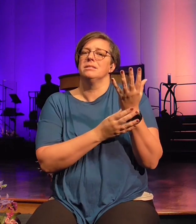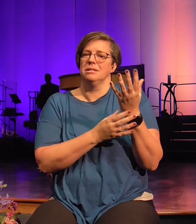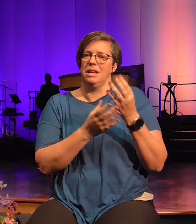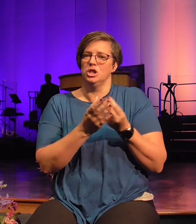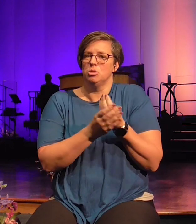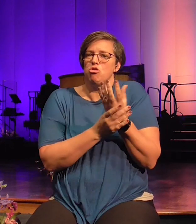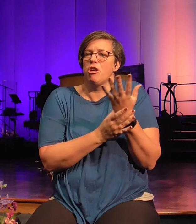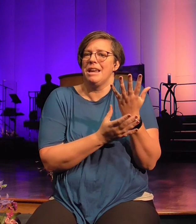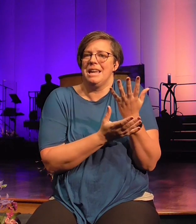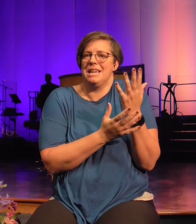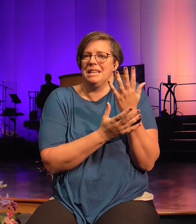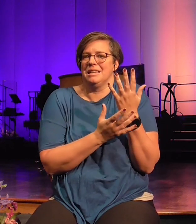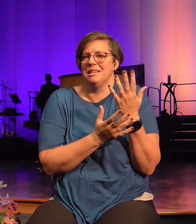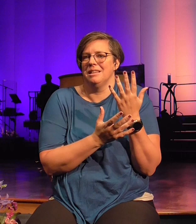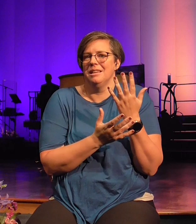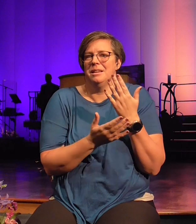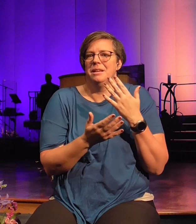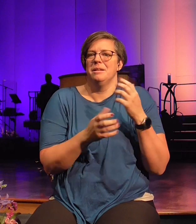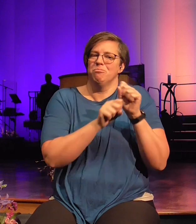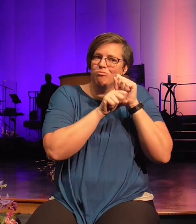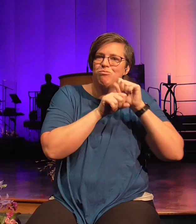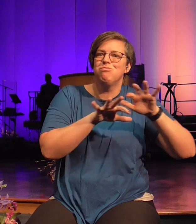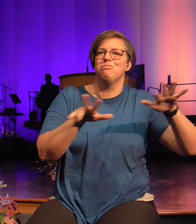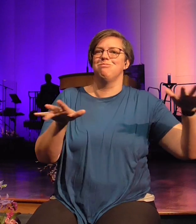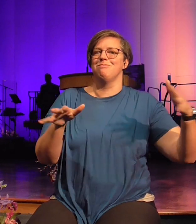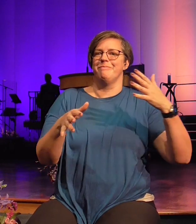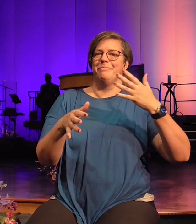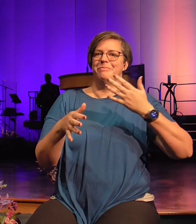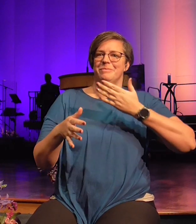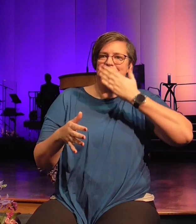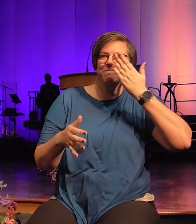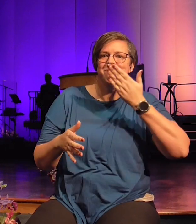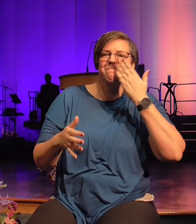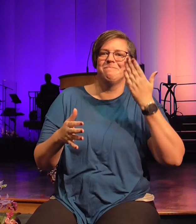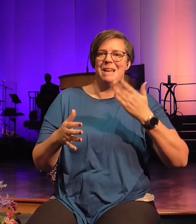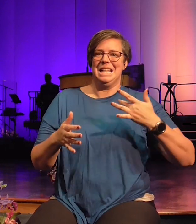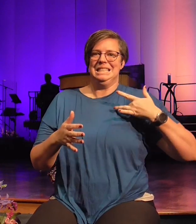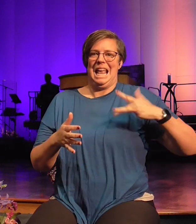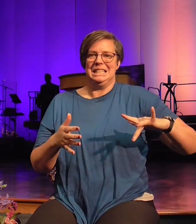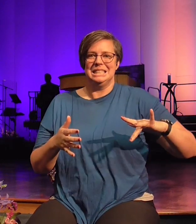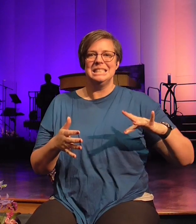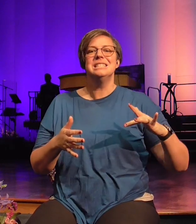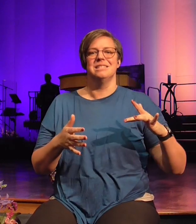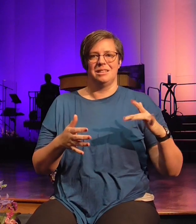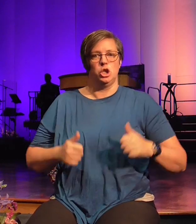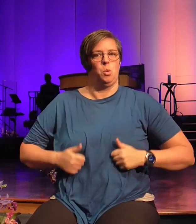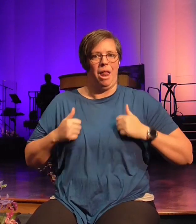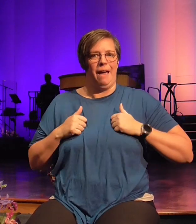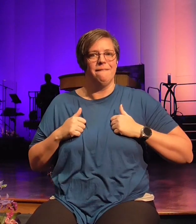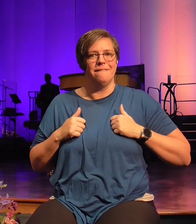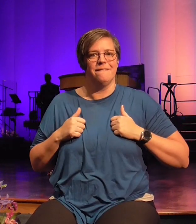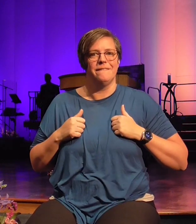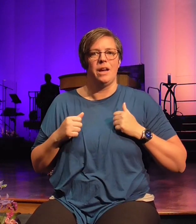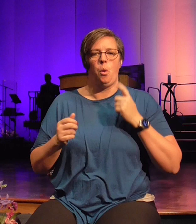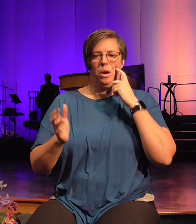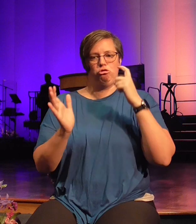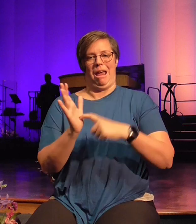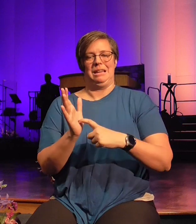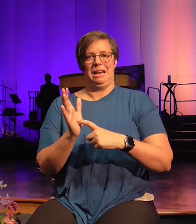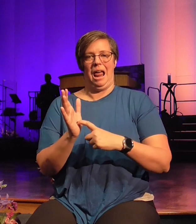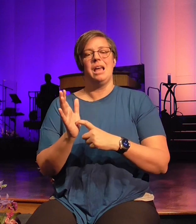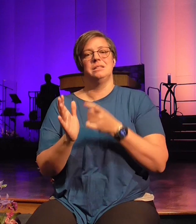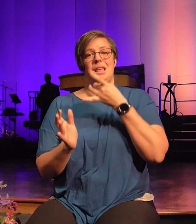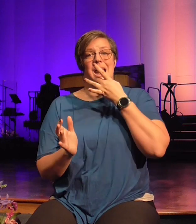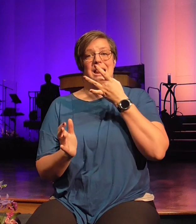and goodness and sense to life itself. I give thanks that recognizing that the very light